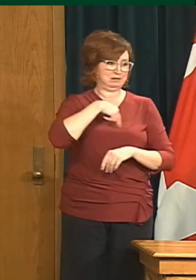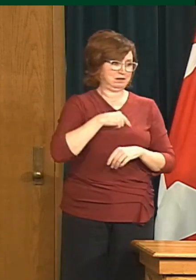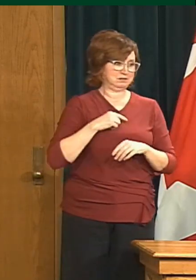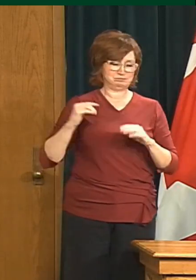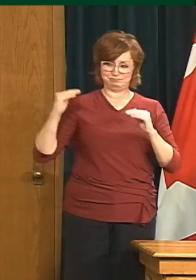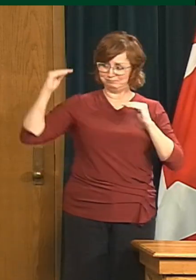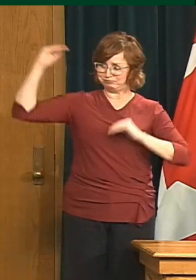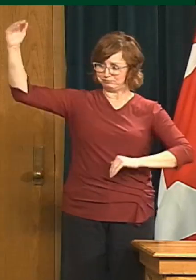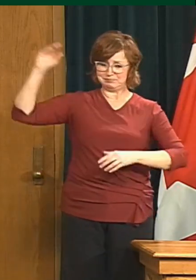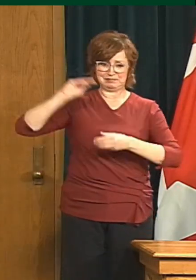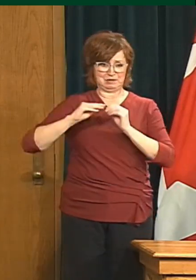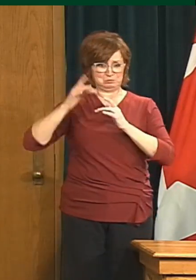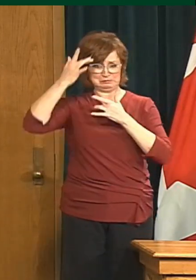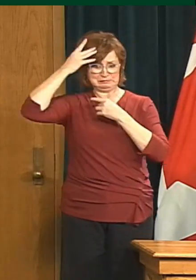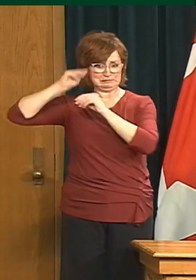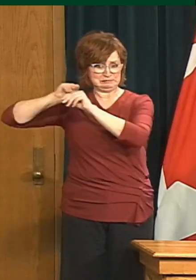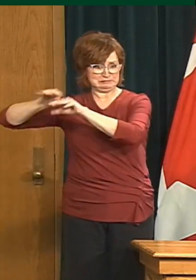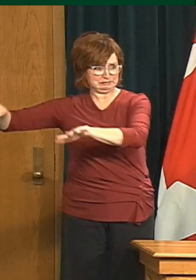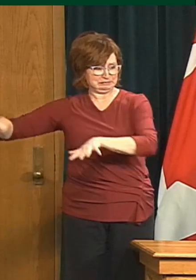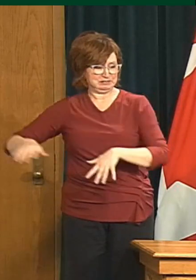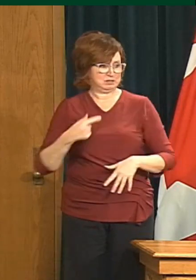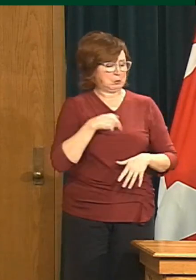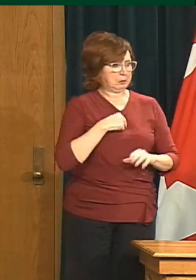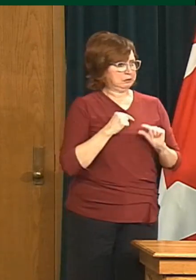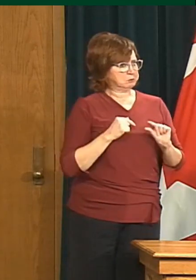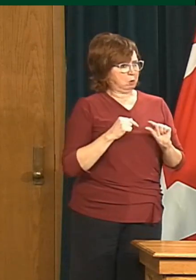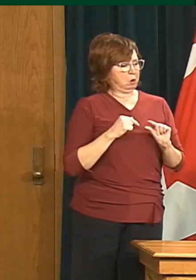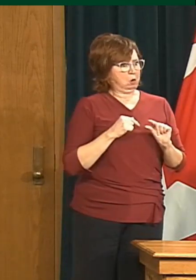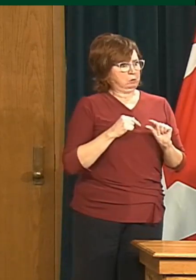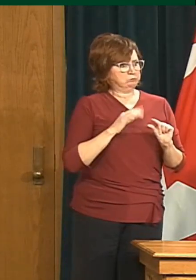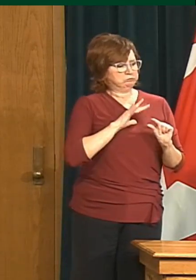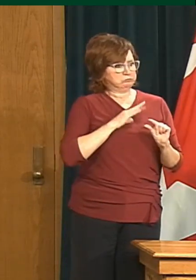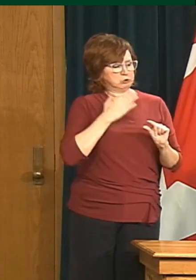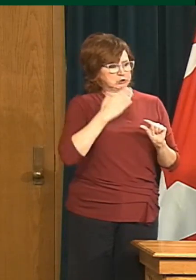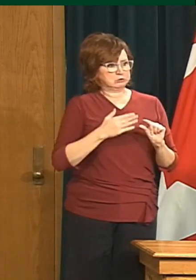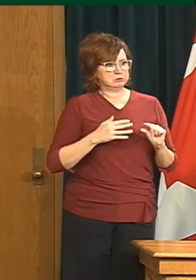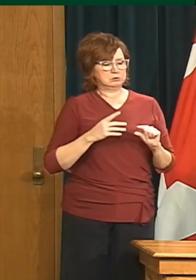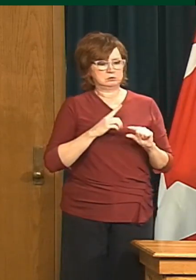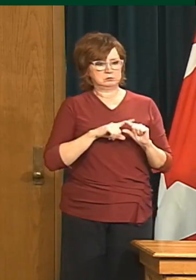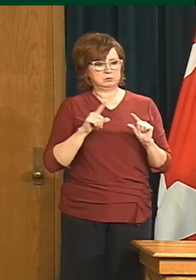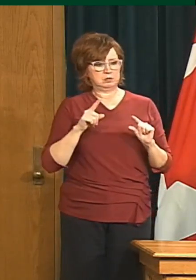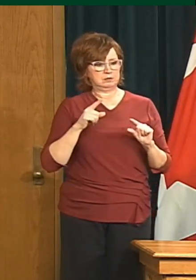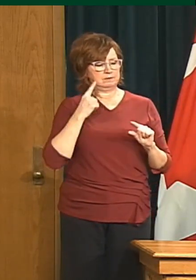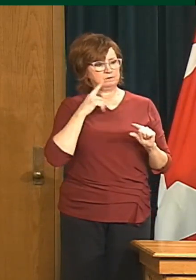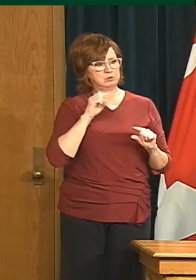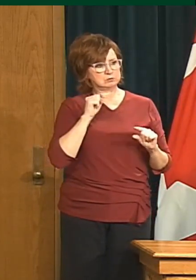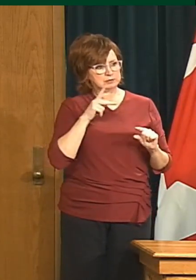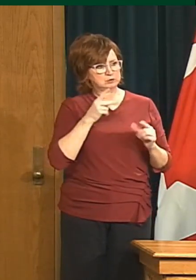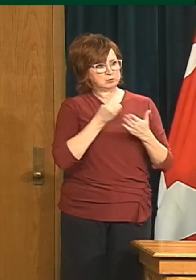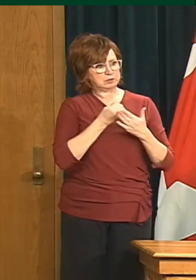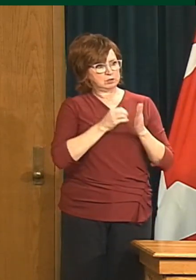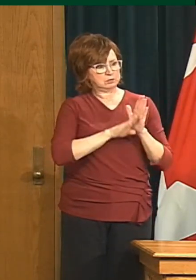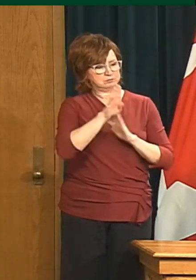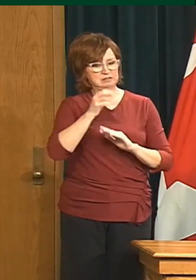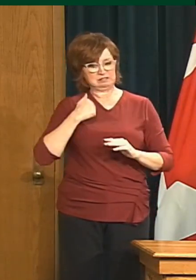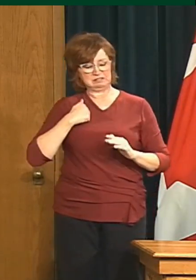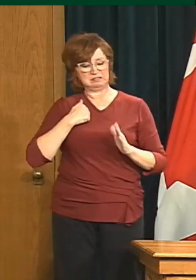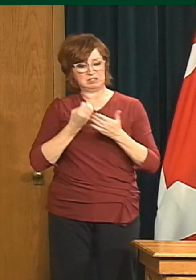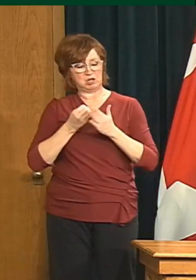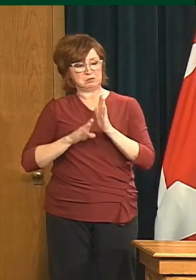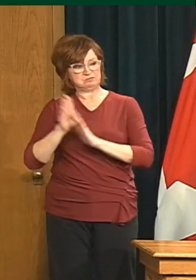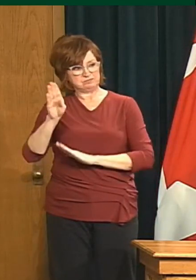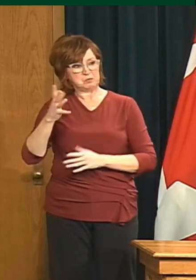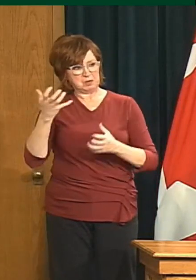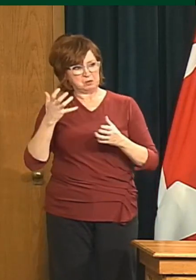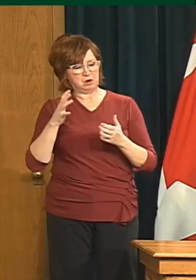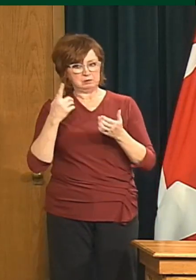are collaborating on how best are we going to be able to recover not only our Saskatchewan economy, but our Canadian economy. And those talks are very active across